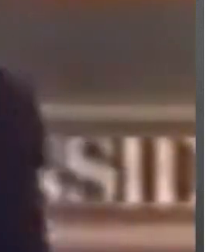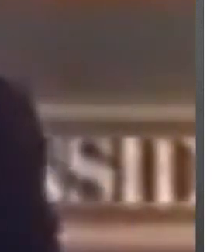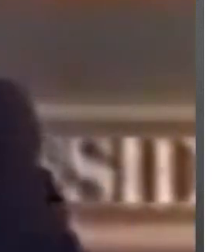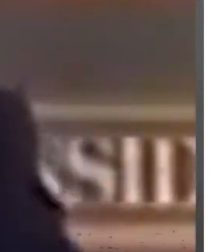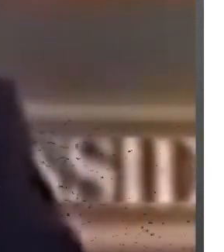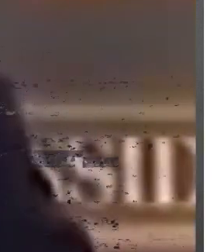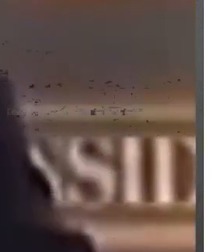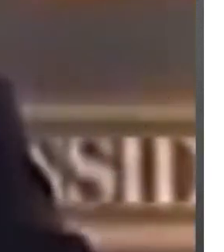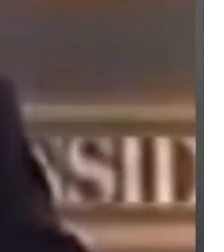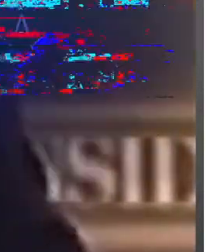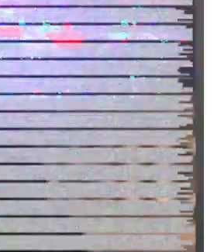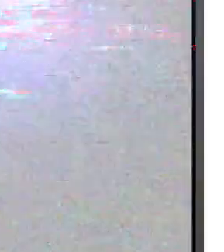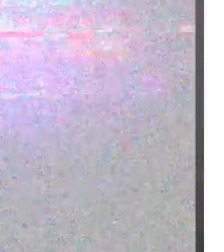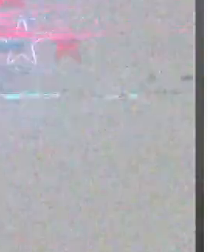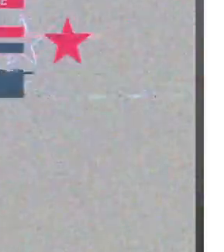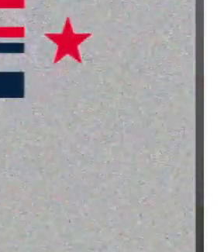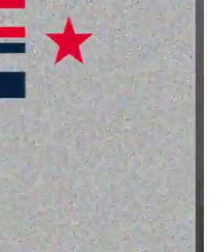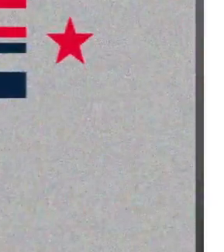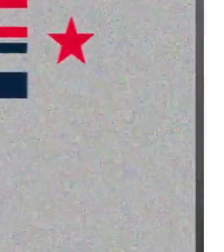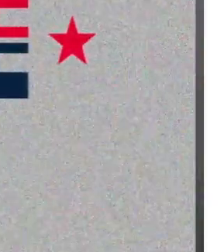We'll do it live!